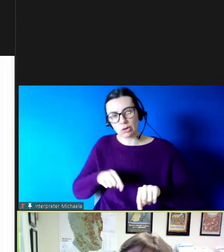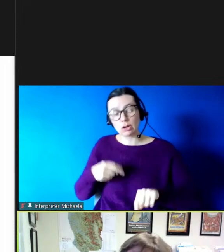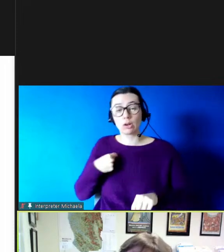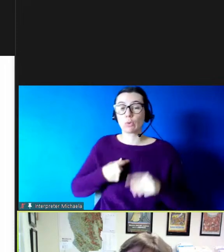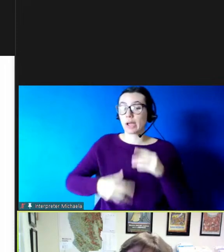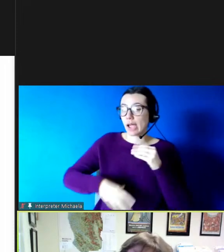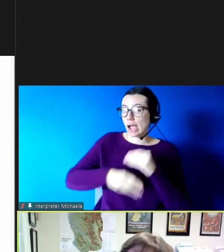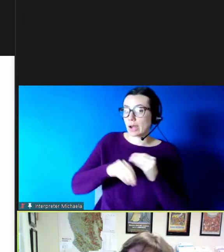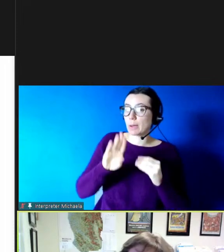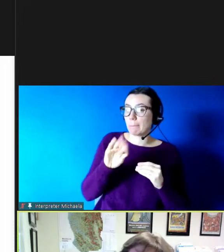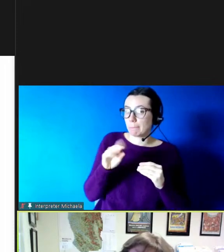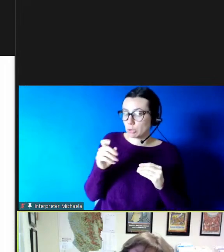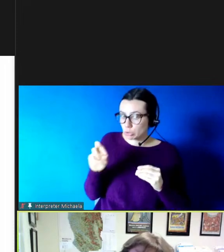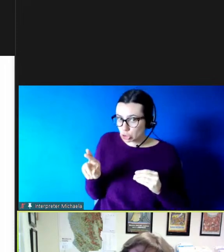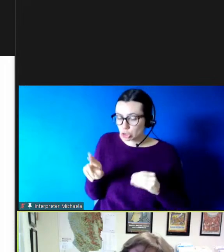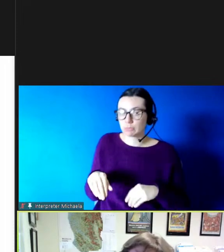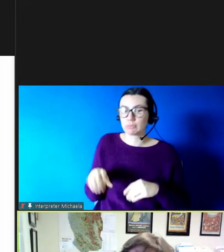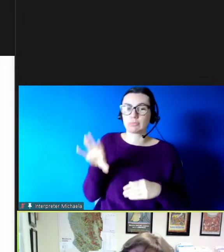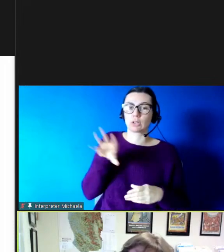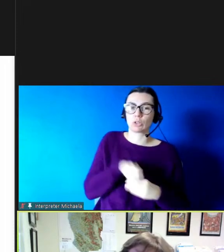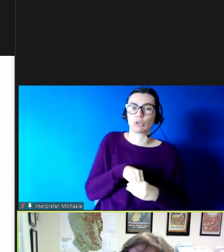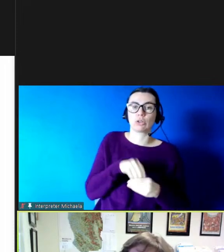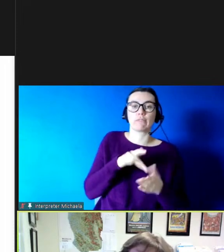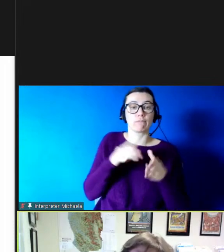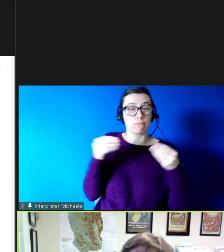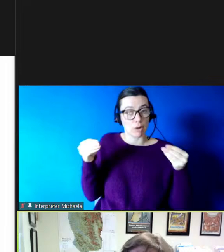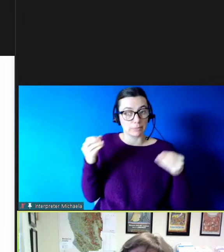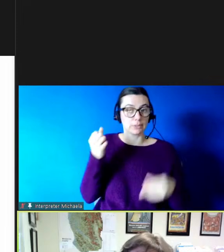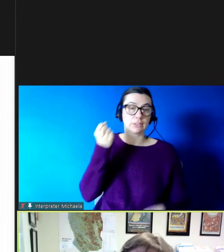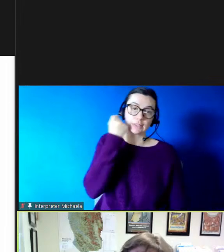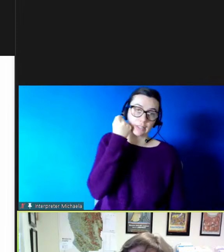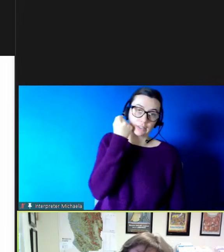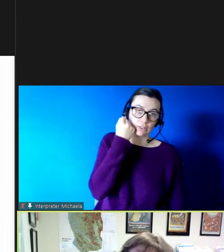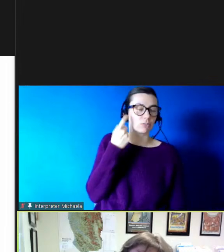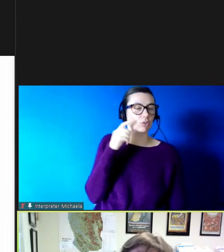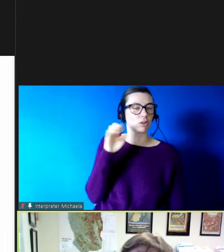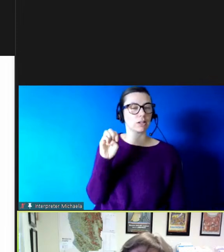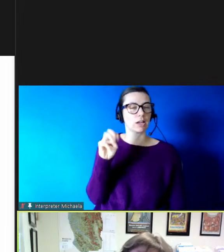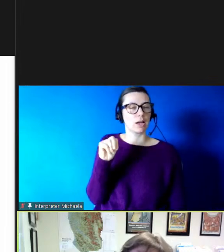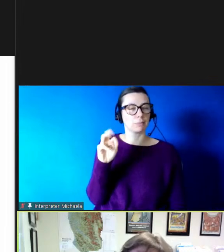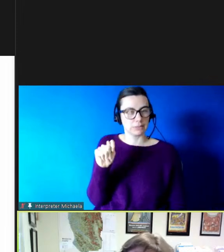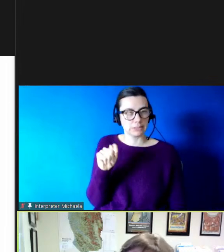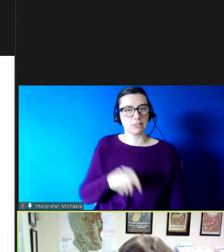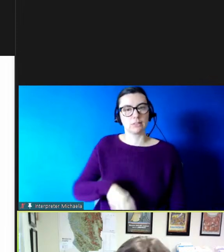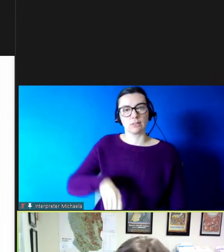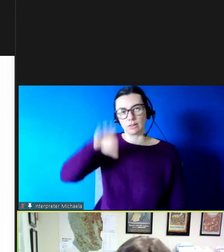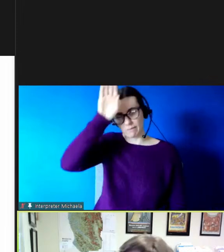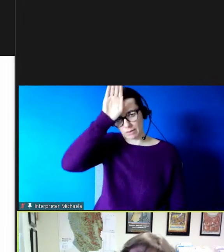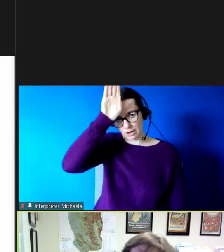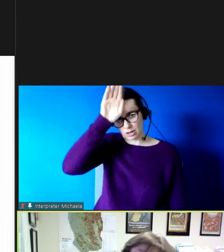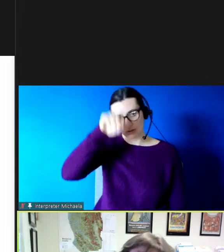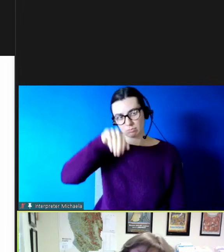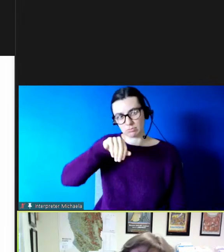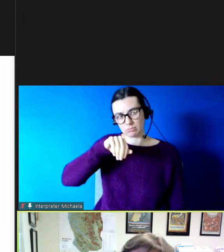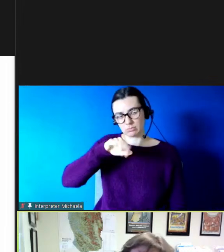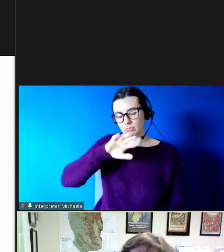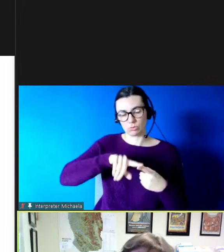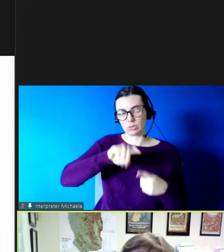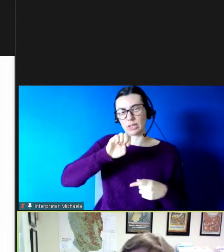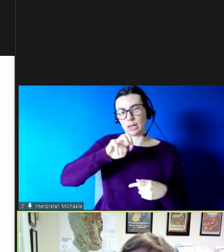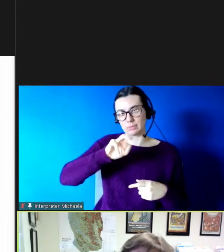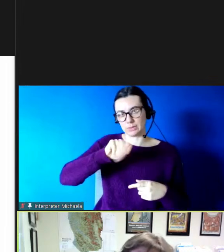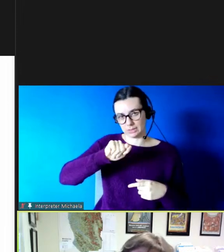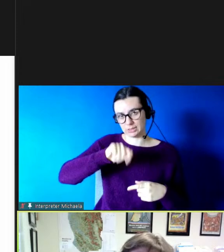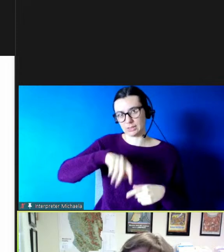boosters and included pharmacy and dental for EMTs and fire, to EMTs, fire, and law.